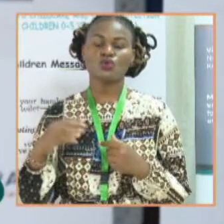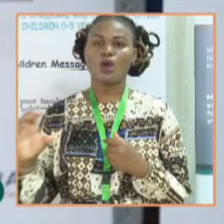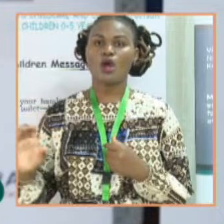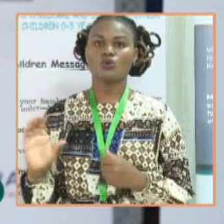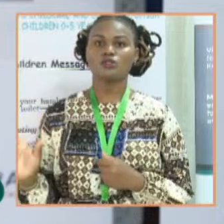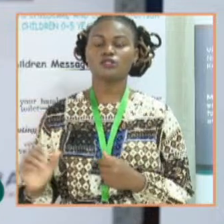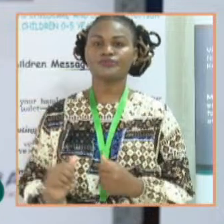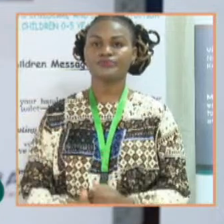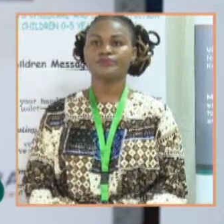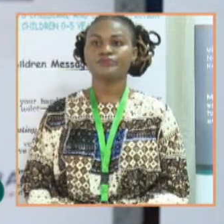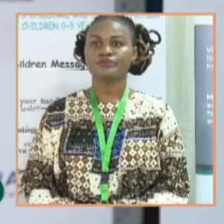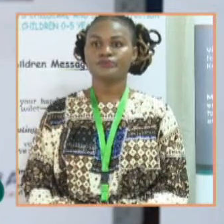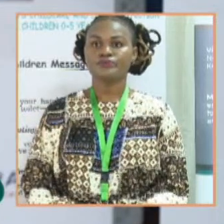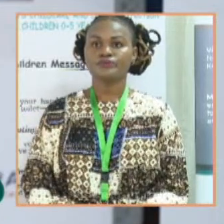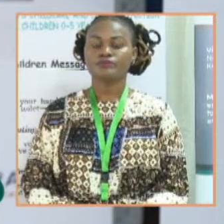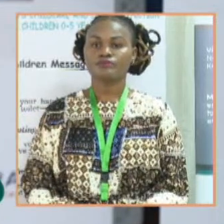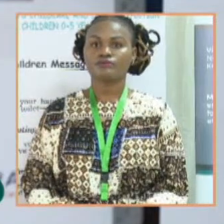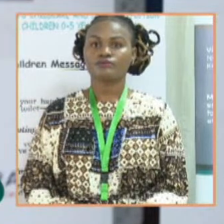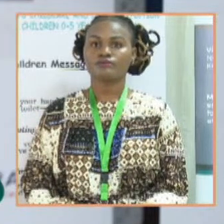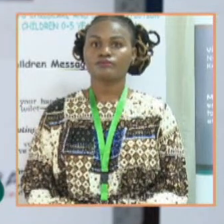allocated to primary health care.